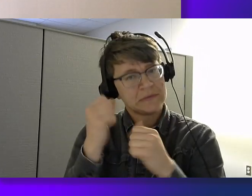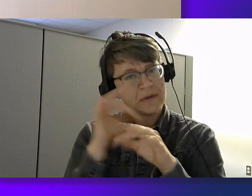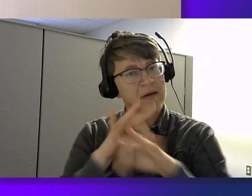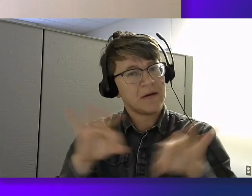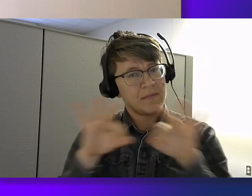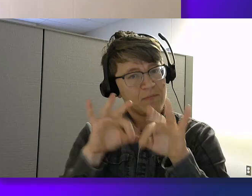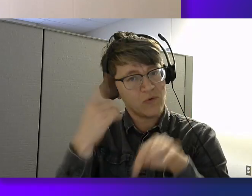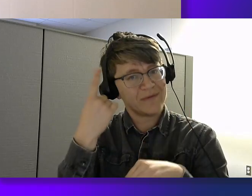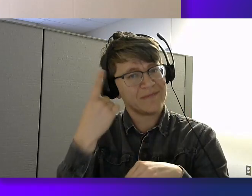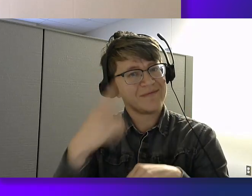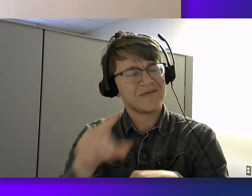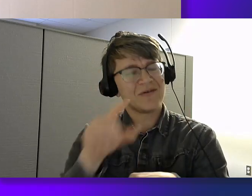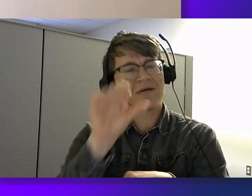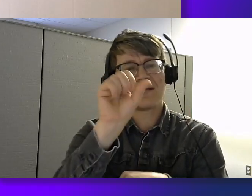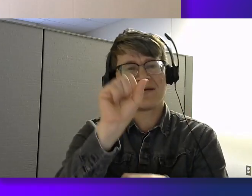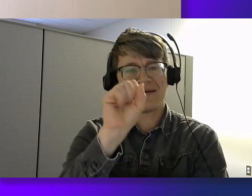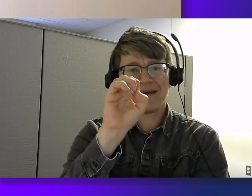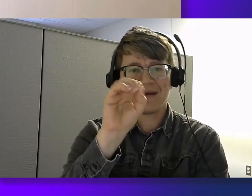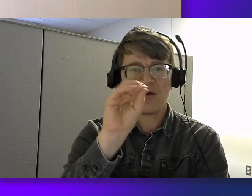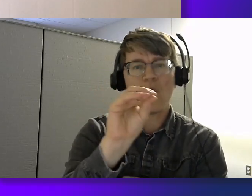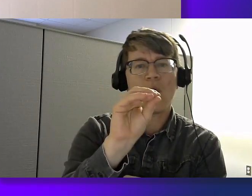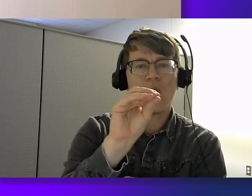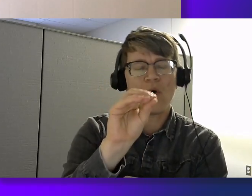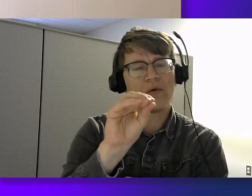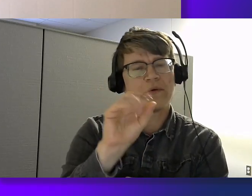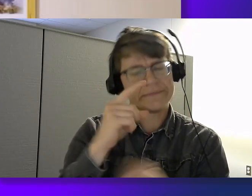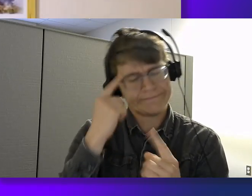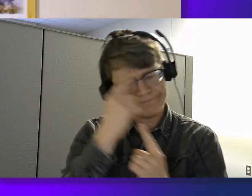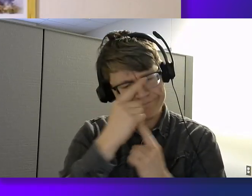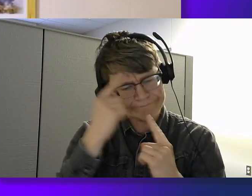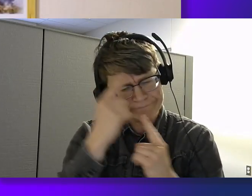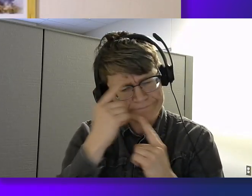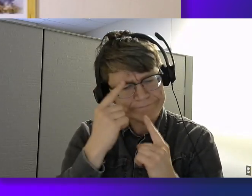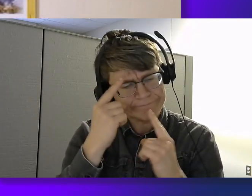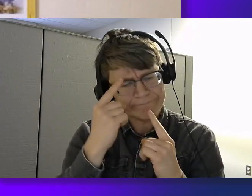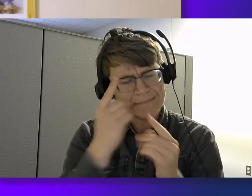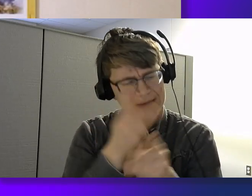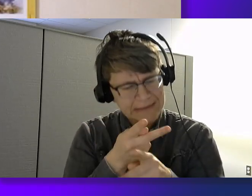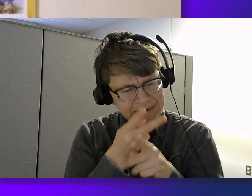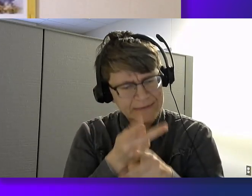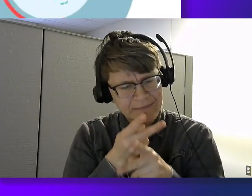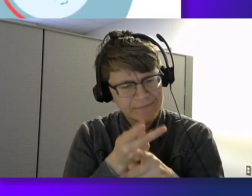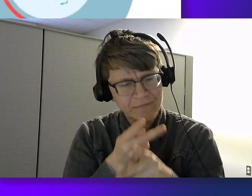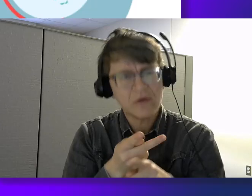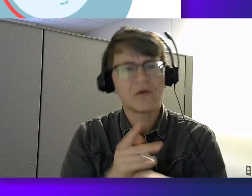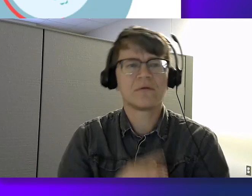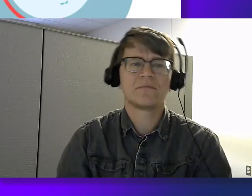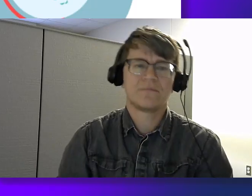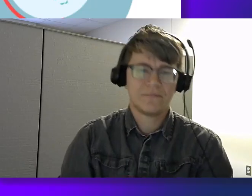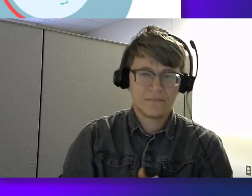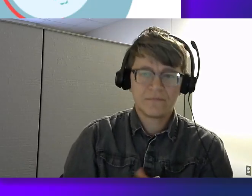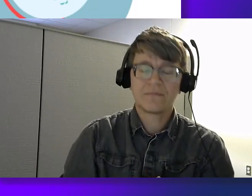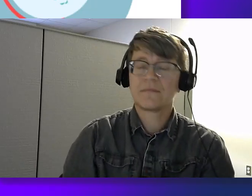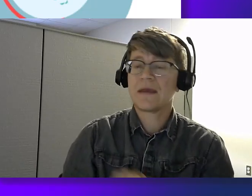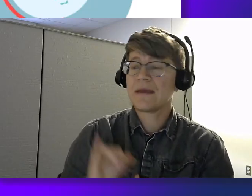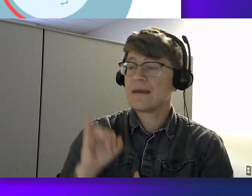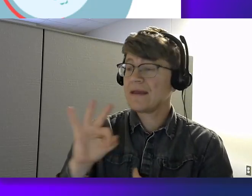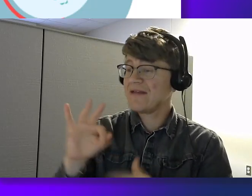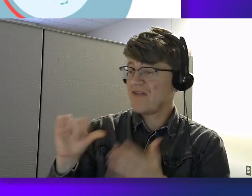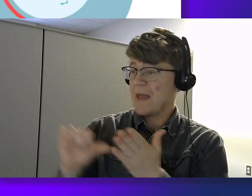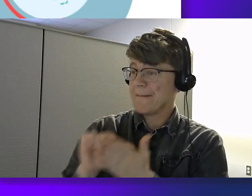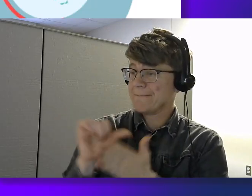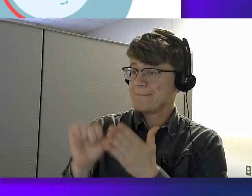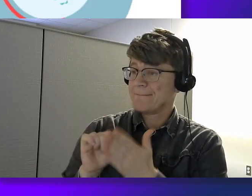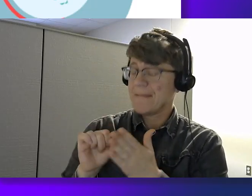it's important to plan your top-level navigation strategically. Pay attention to your website's depth. The further away a page is from the